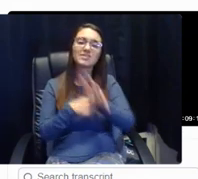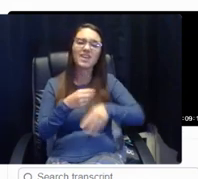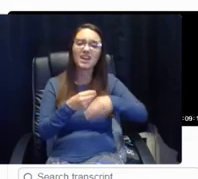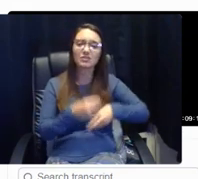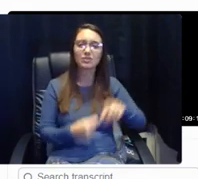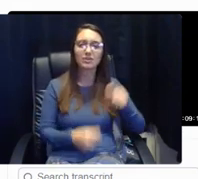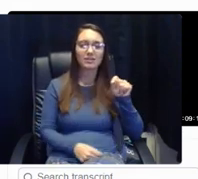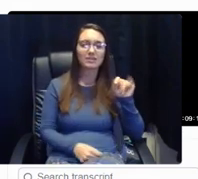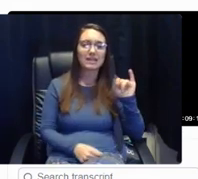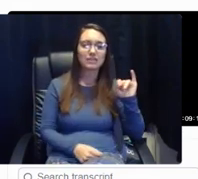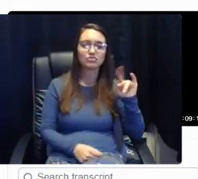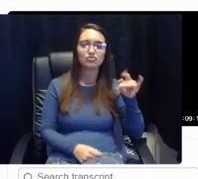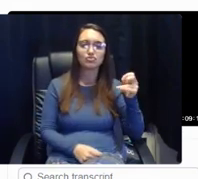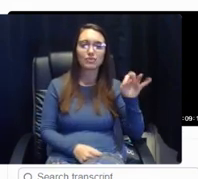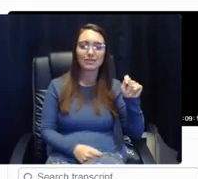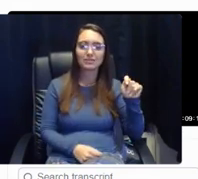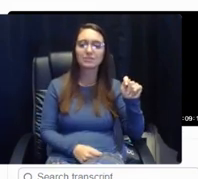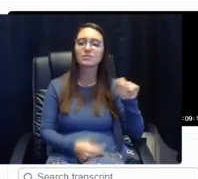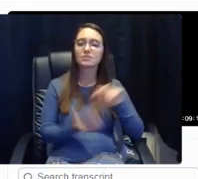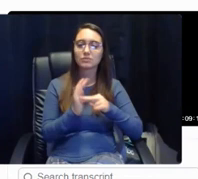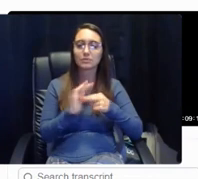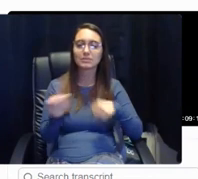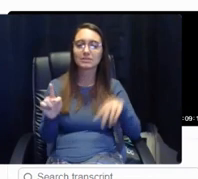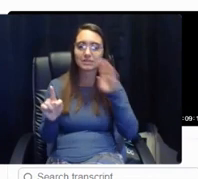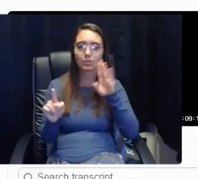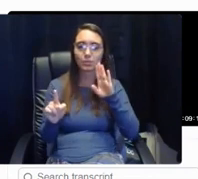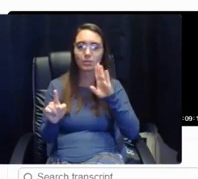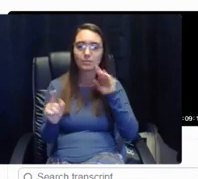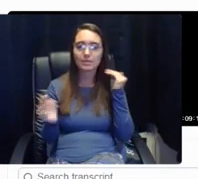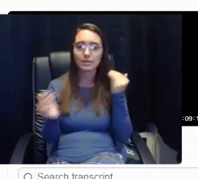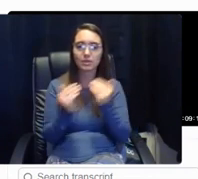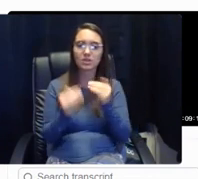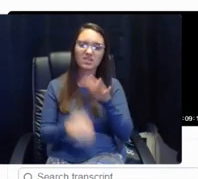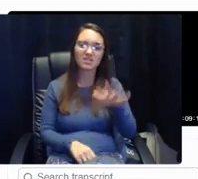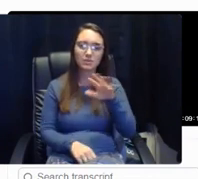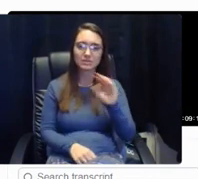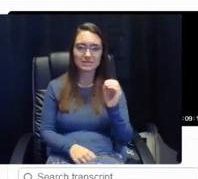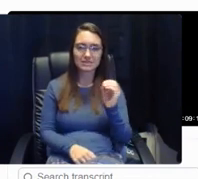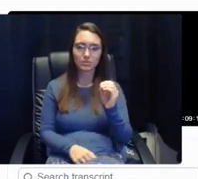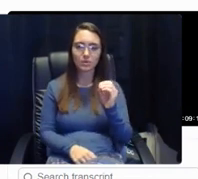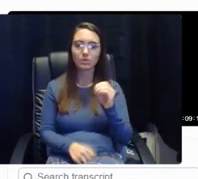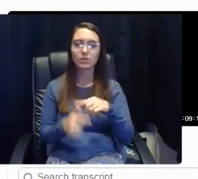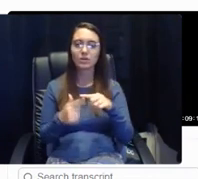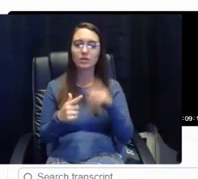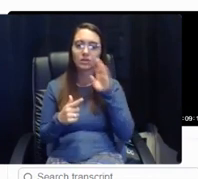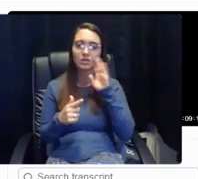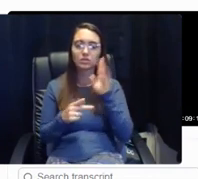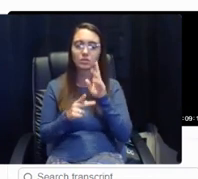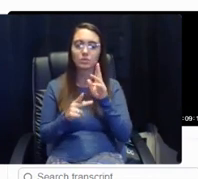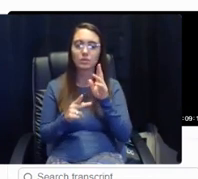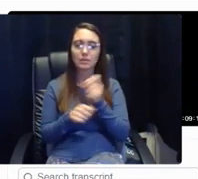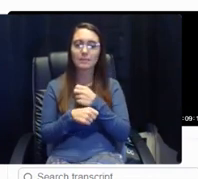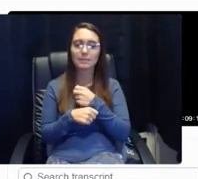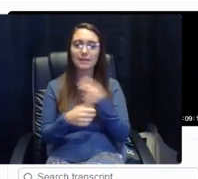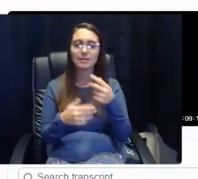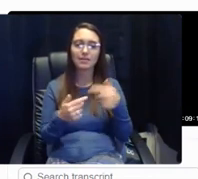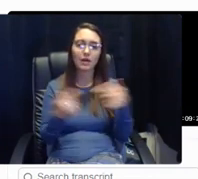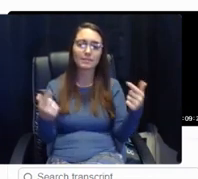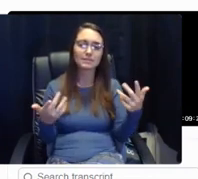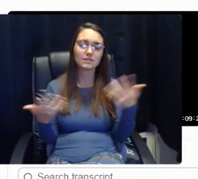titrant. So that means this will close to 0, and then you're creating corresponding how much you have right